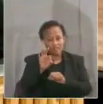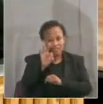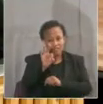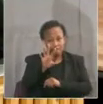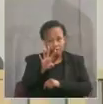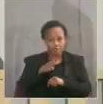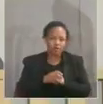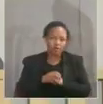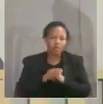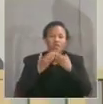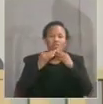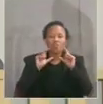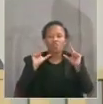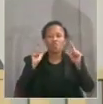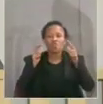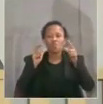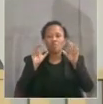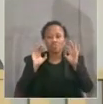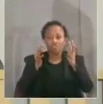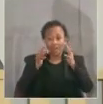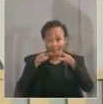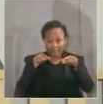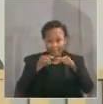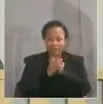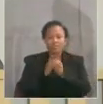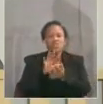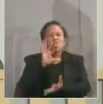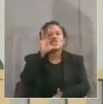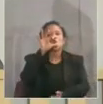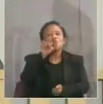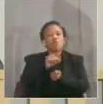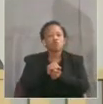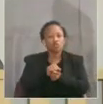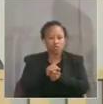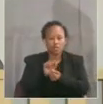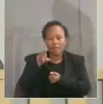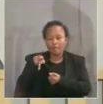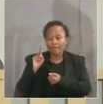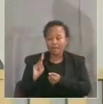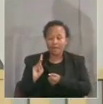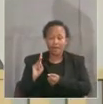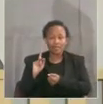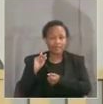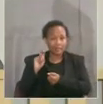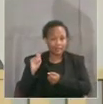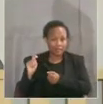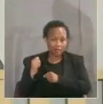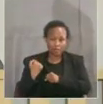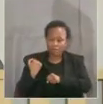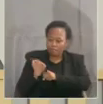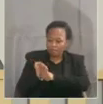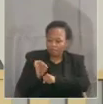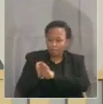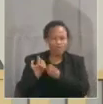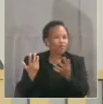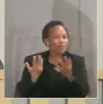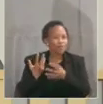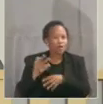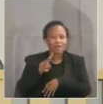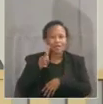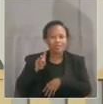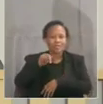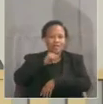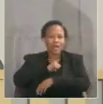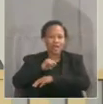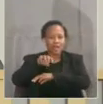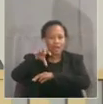Thank you, Commissioners. In conclusion, the PKTT that was operating in KwaZulu-Natal under my